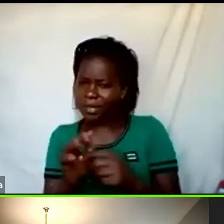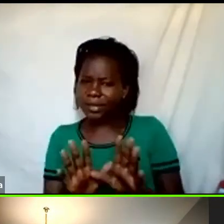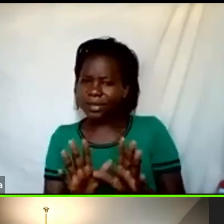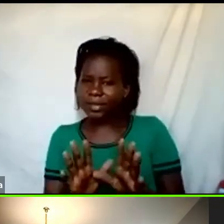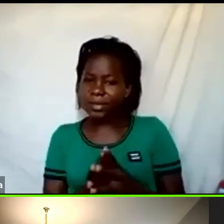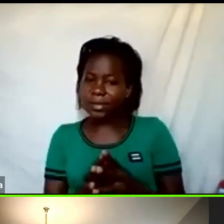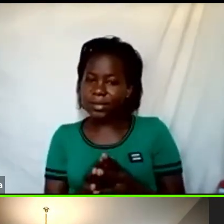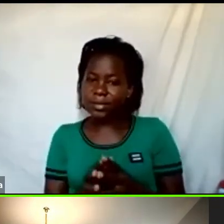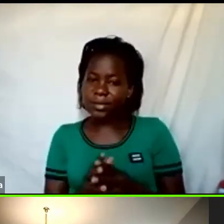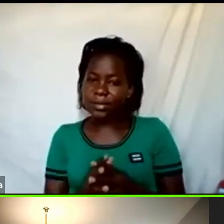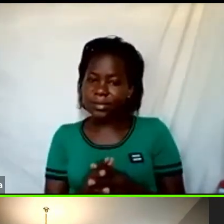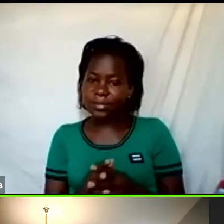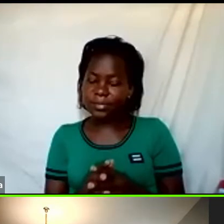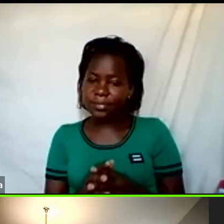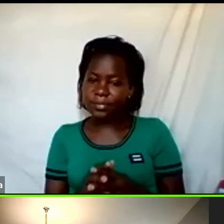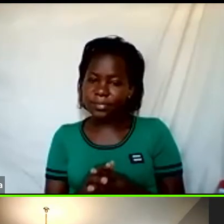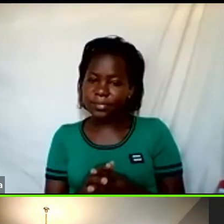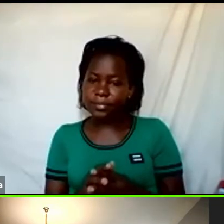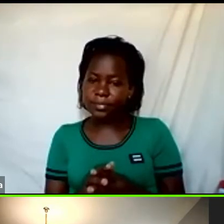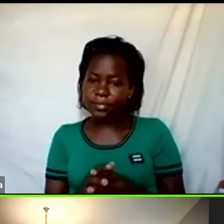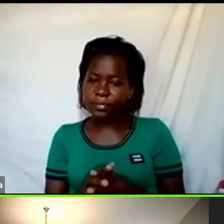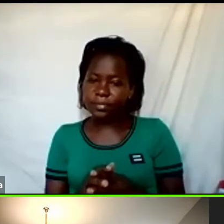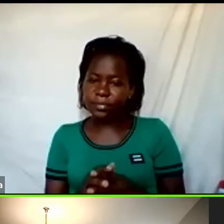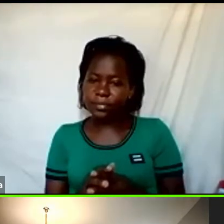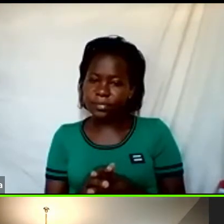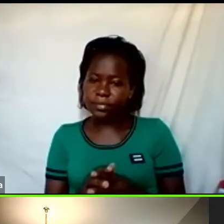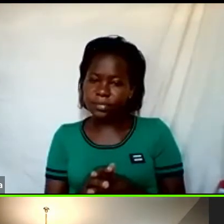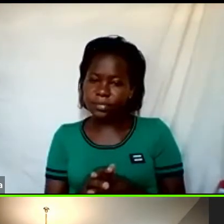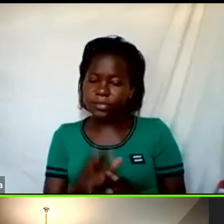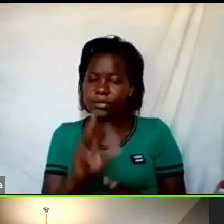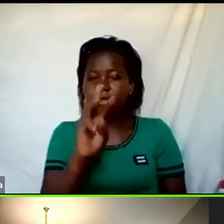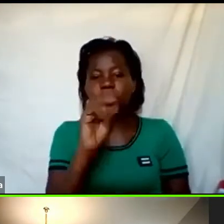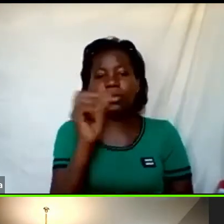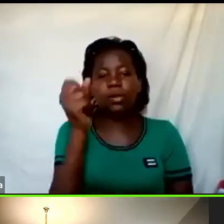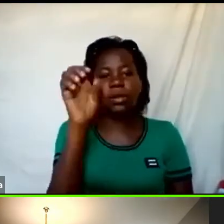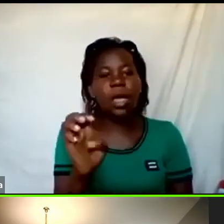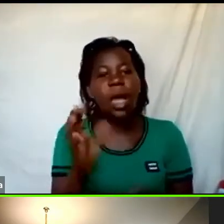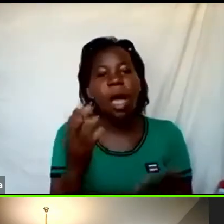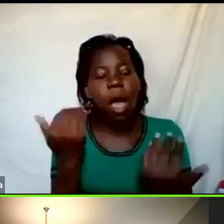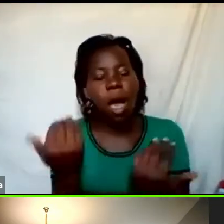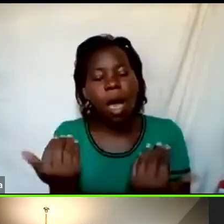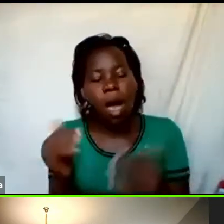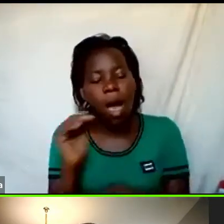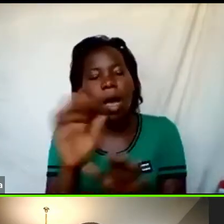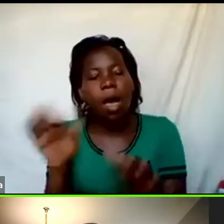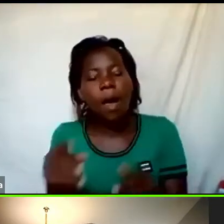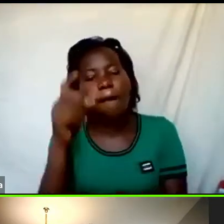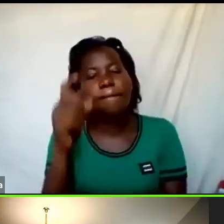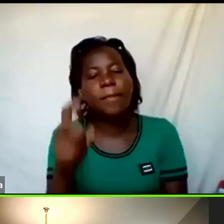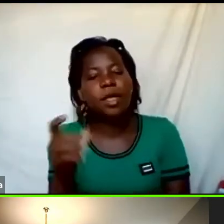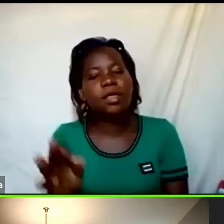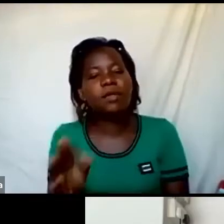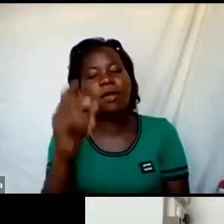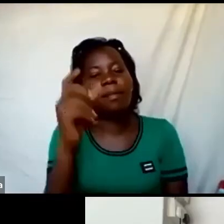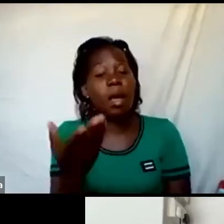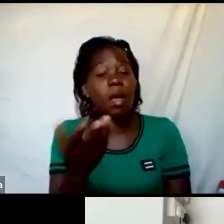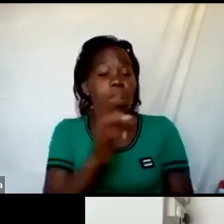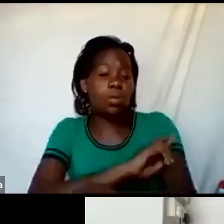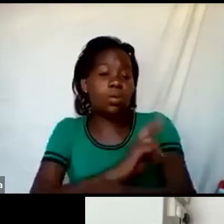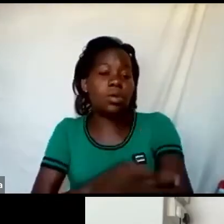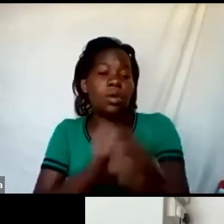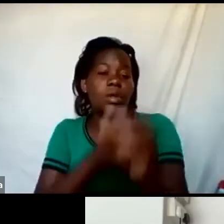So Moses, how does someone who doesn't have the resources that CCBA has